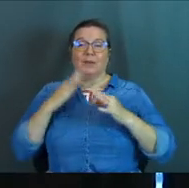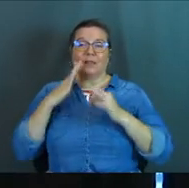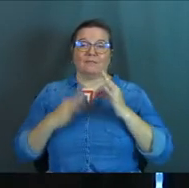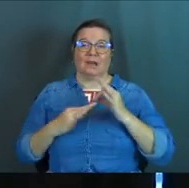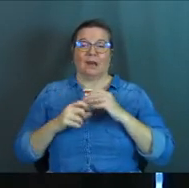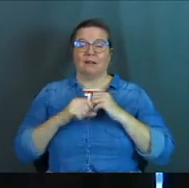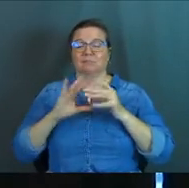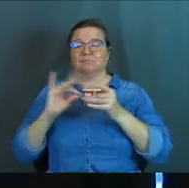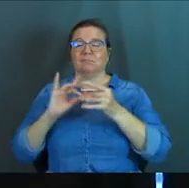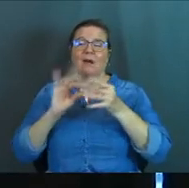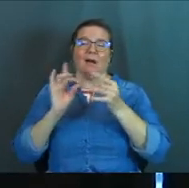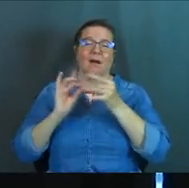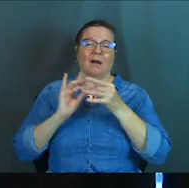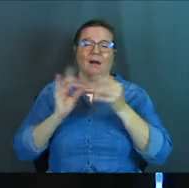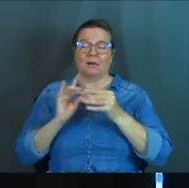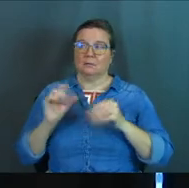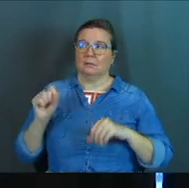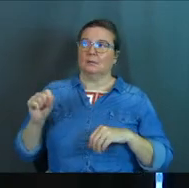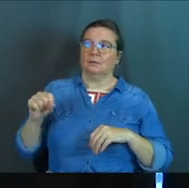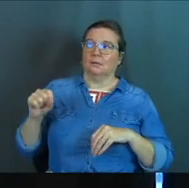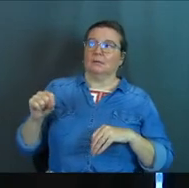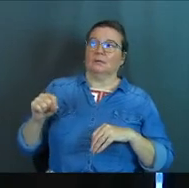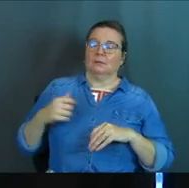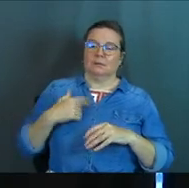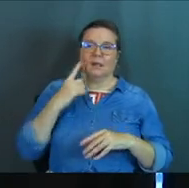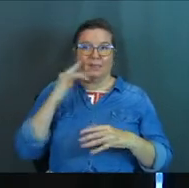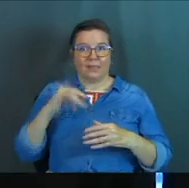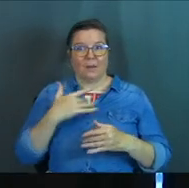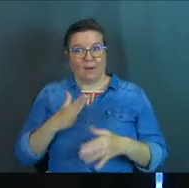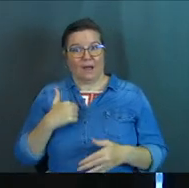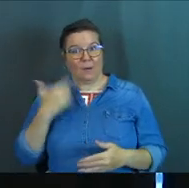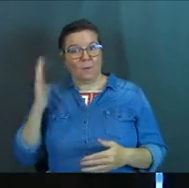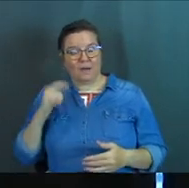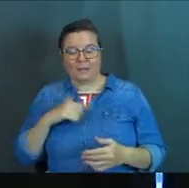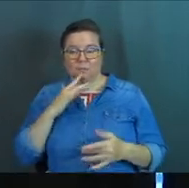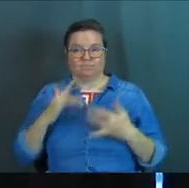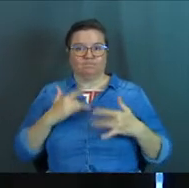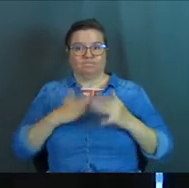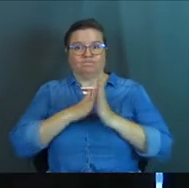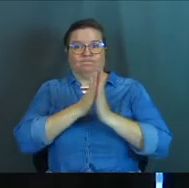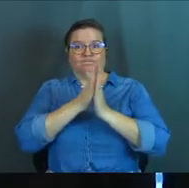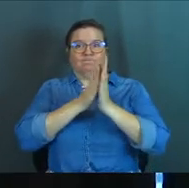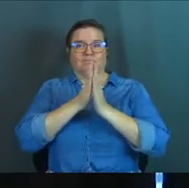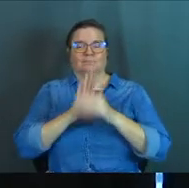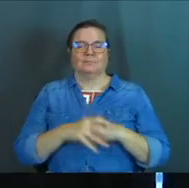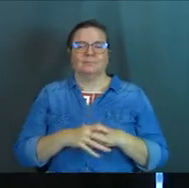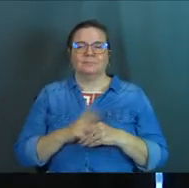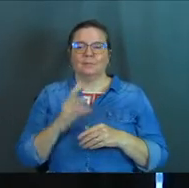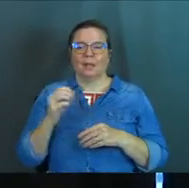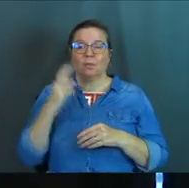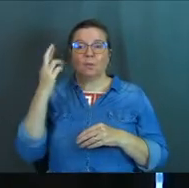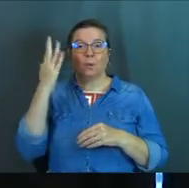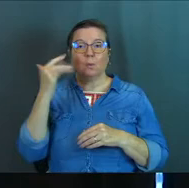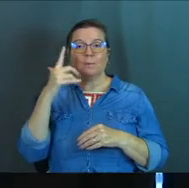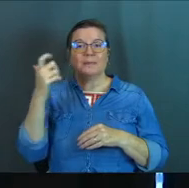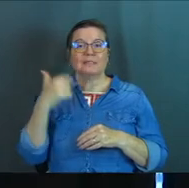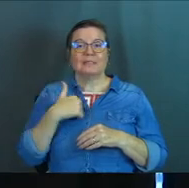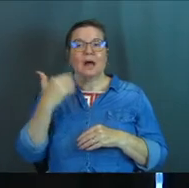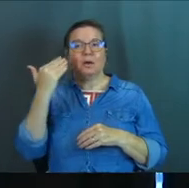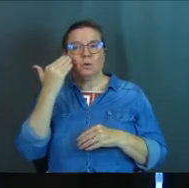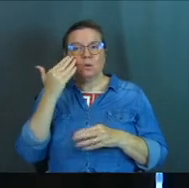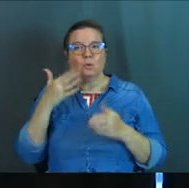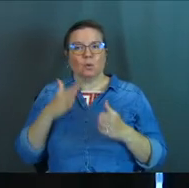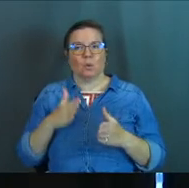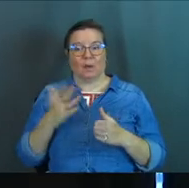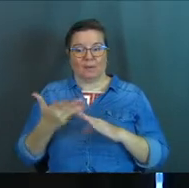their faith, and they're just nonstop talking to you about it and pumped. And that's the way that I was, just so pumped. And the reason was is because I